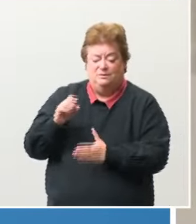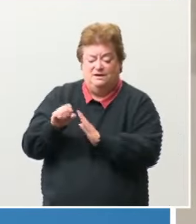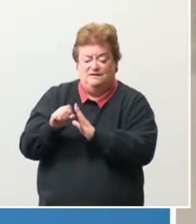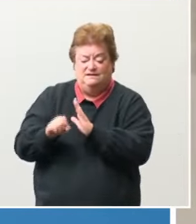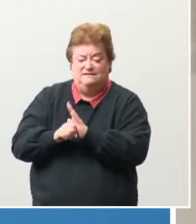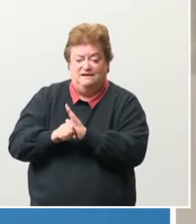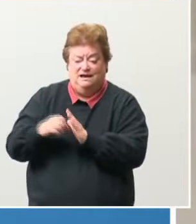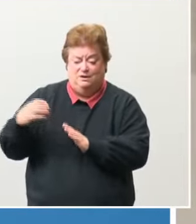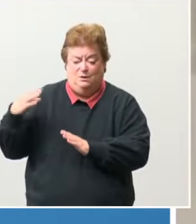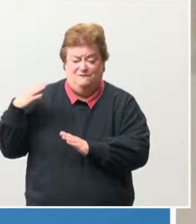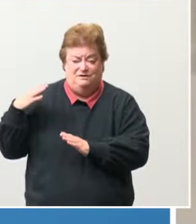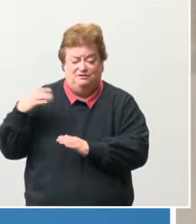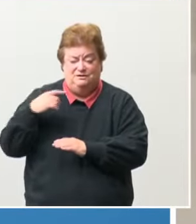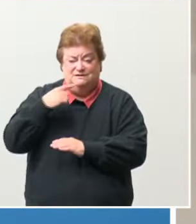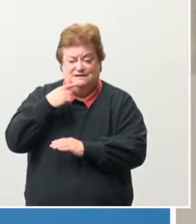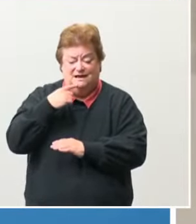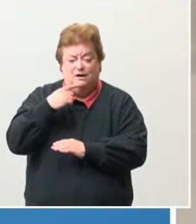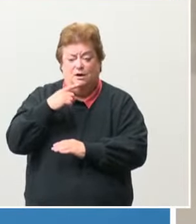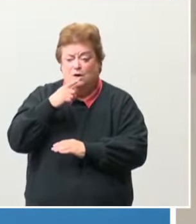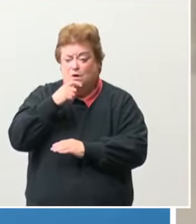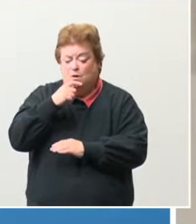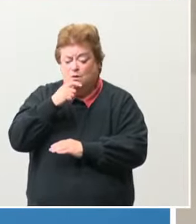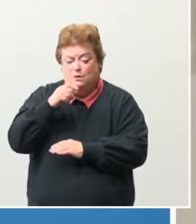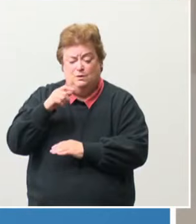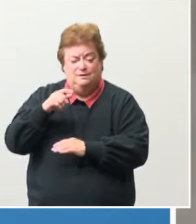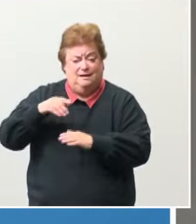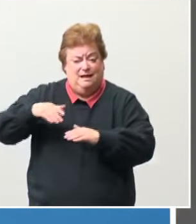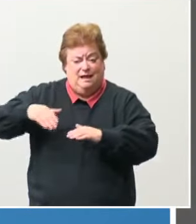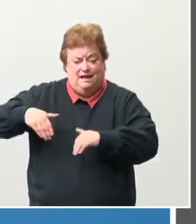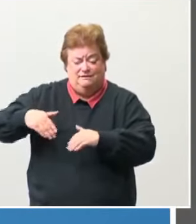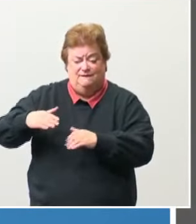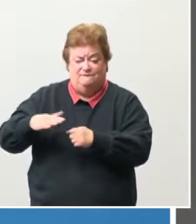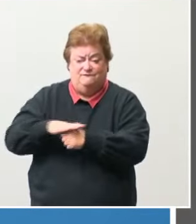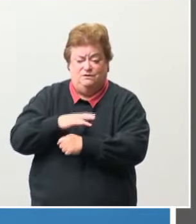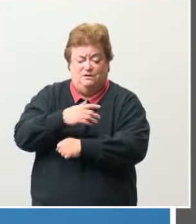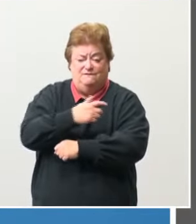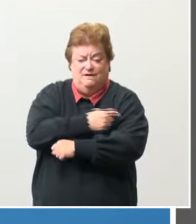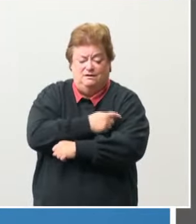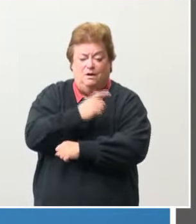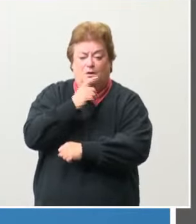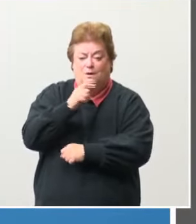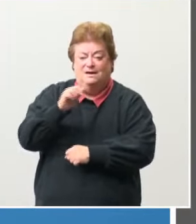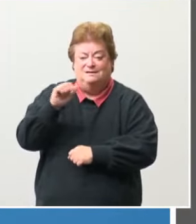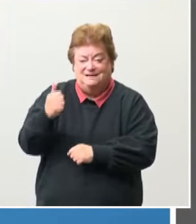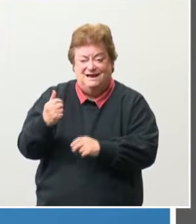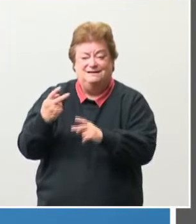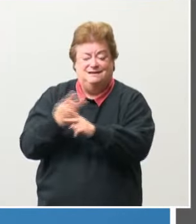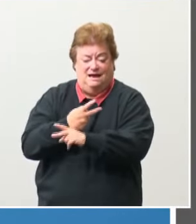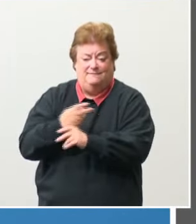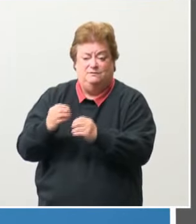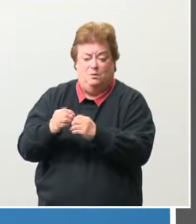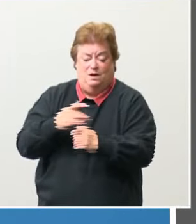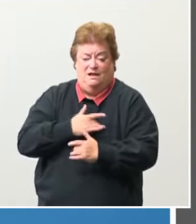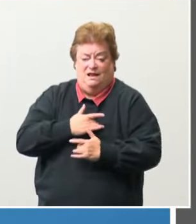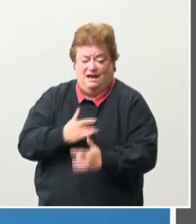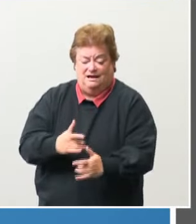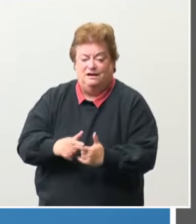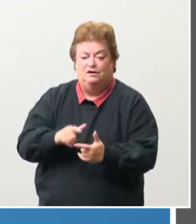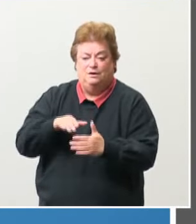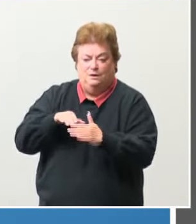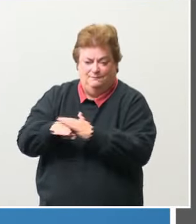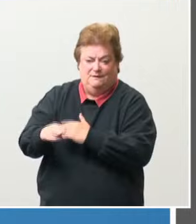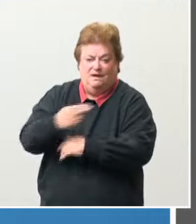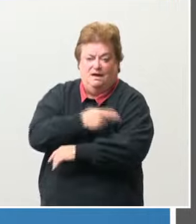officials shared that Nebraskans who were not fully vaccinated are 10 times more likely to be hospitalized with